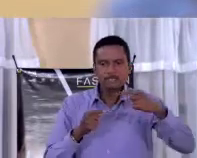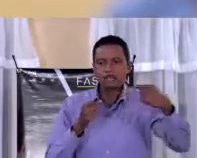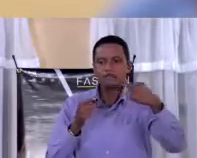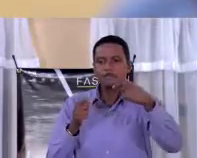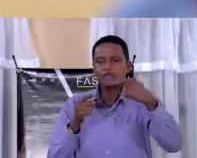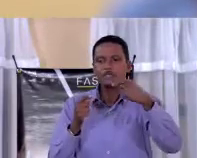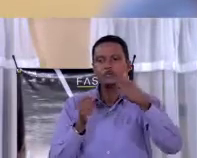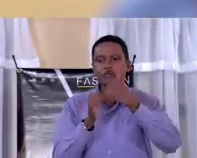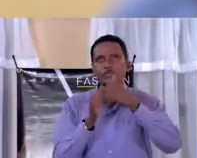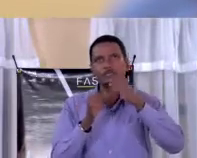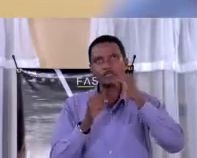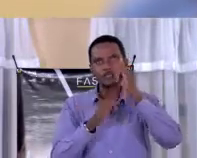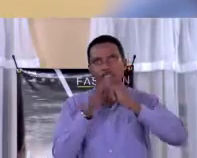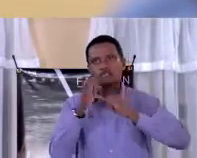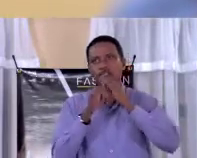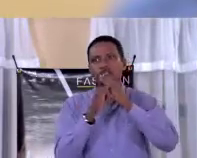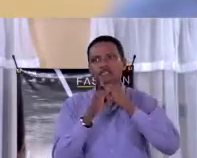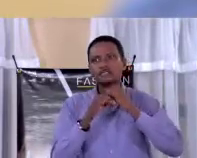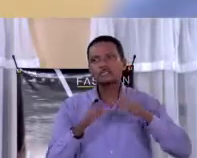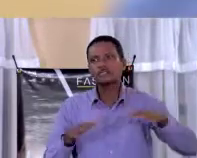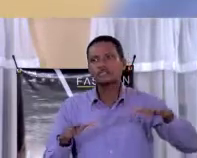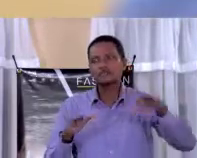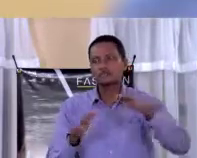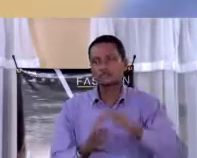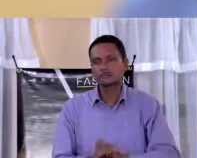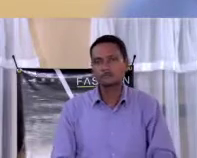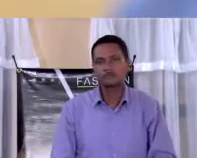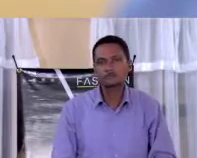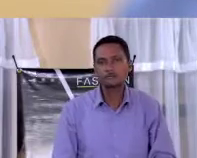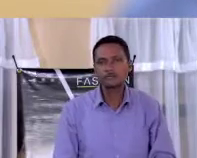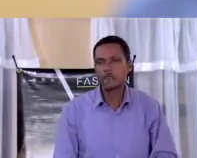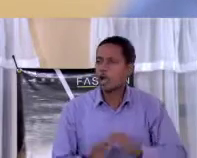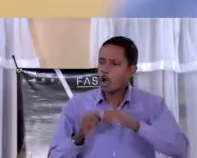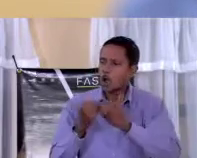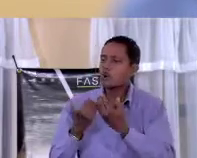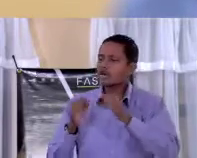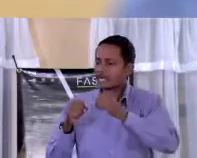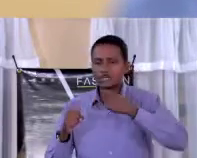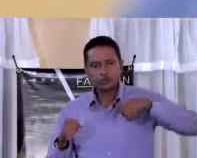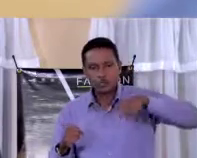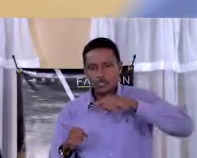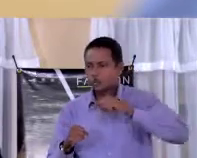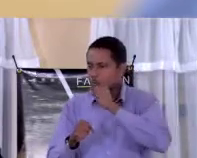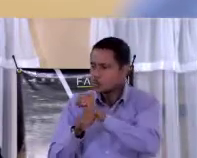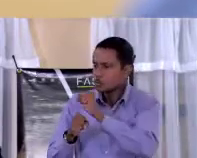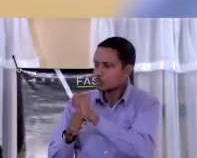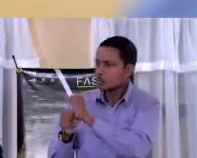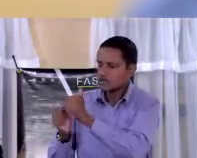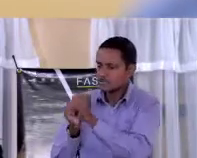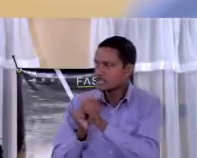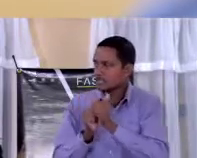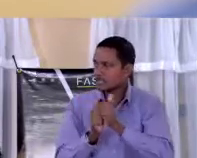market. So, Richard, how can we work together in order to encourage